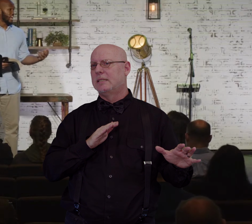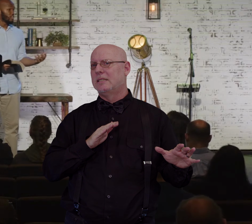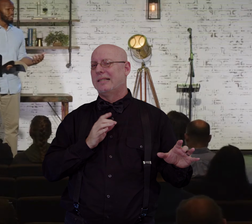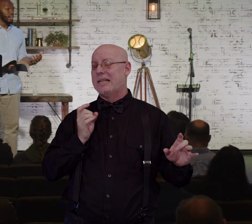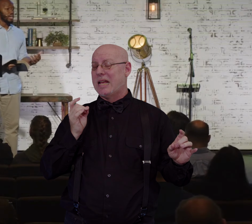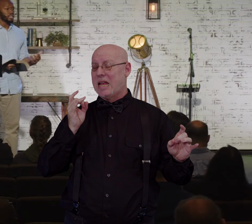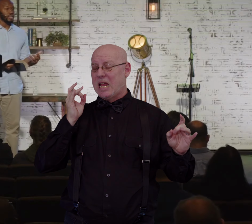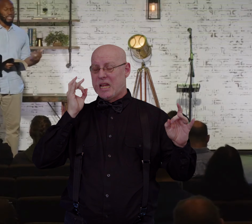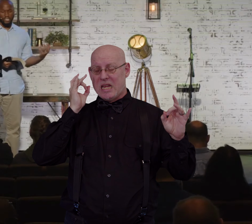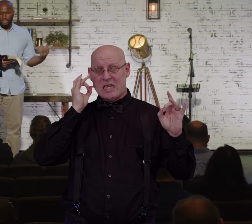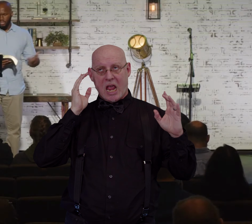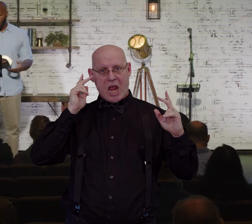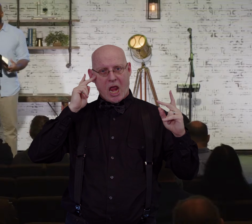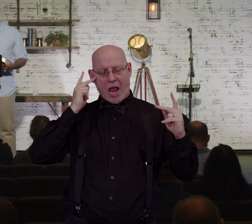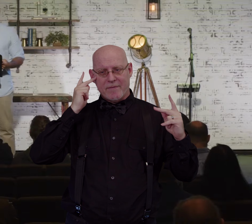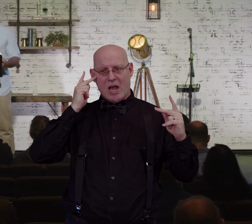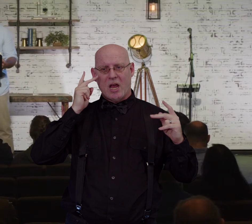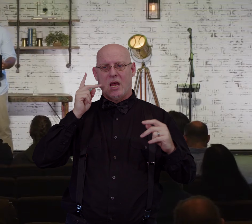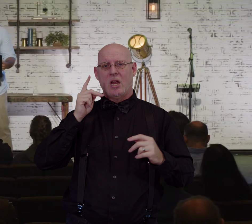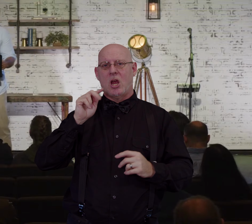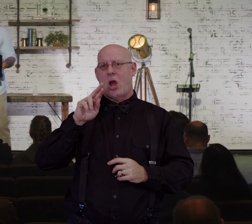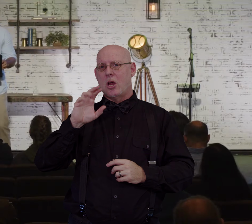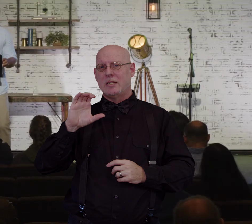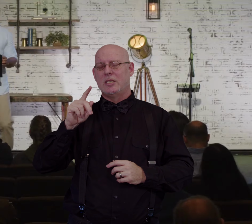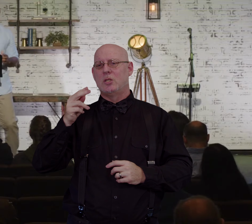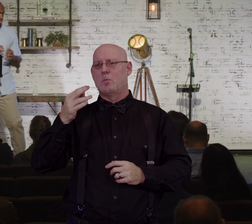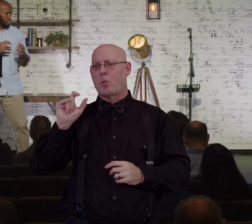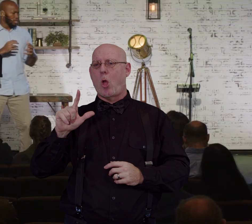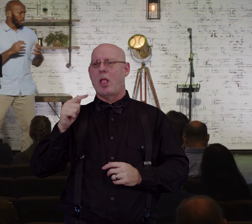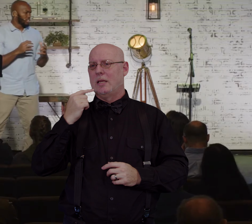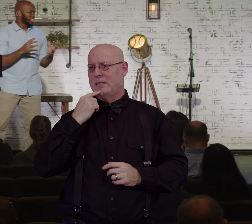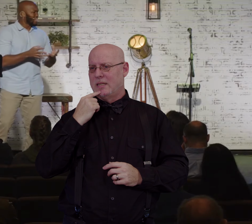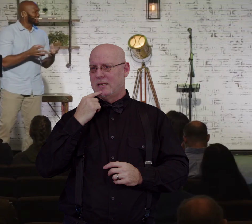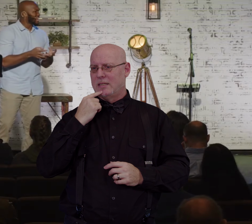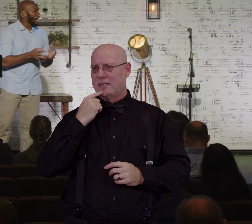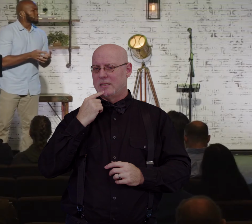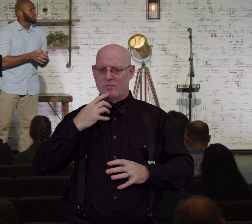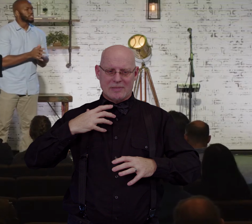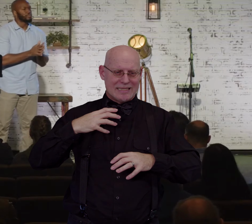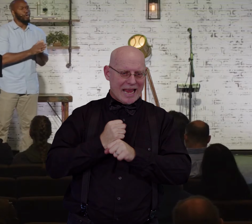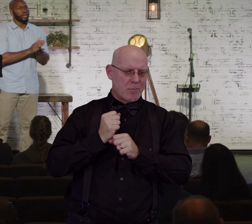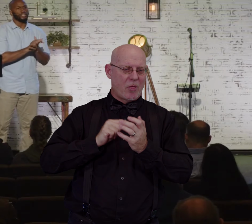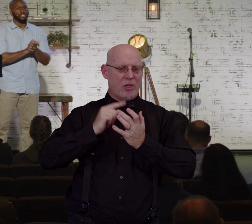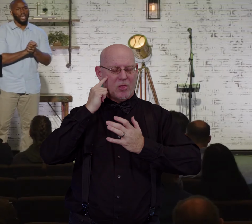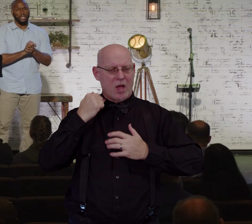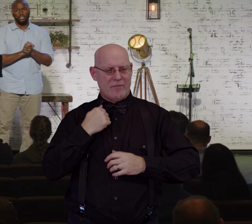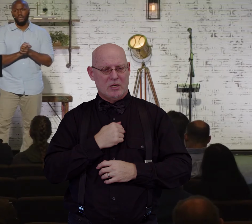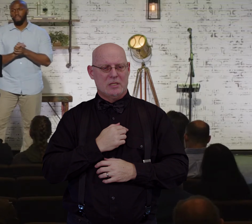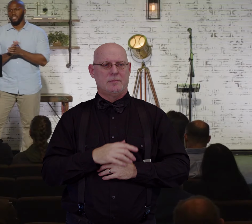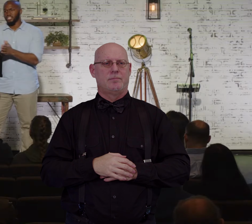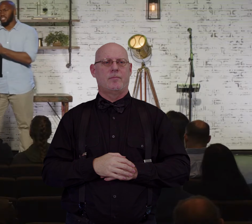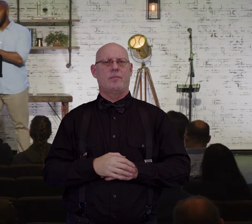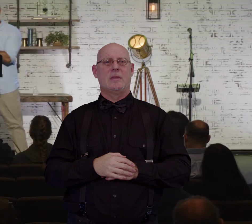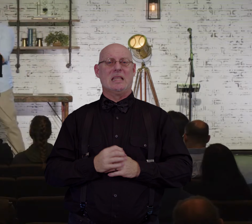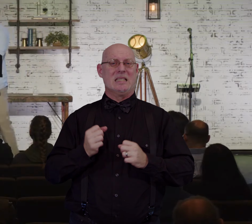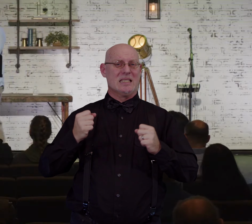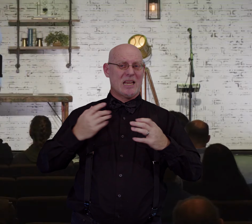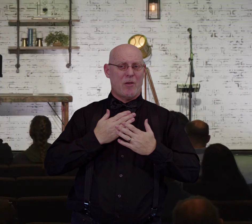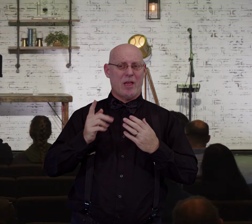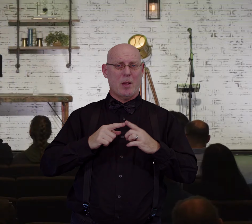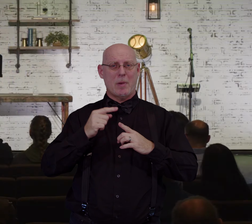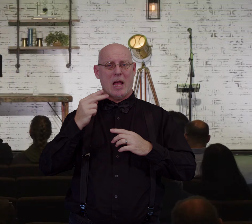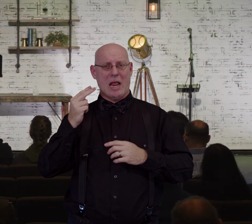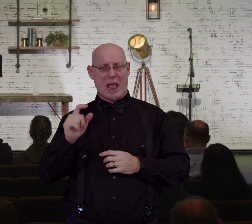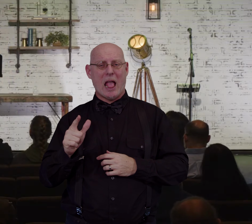that's terrifying. And even R.C. Sproul has a great quote about this to kind of capture this for us, is that the scariest thing